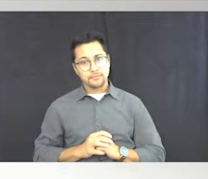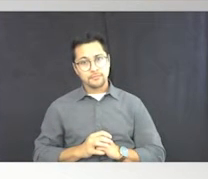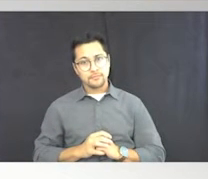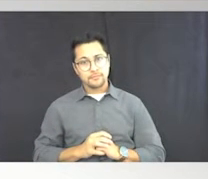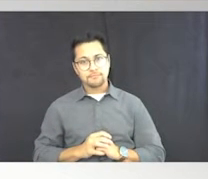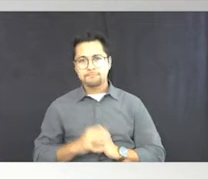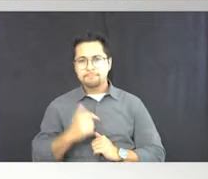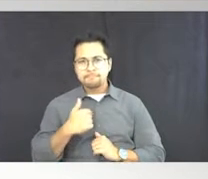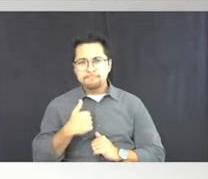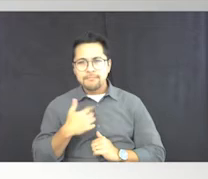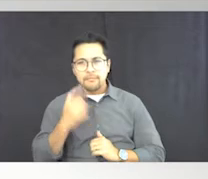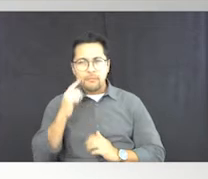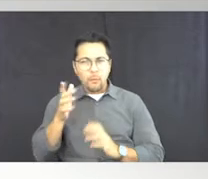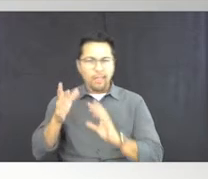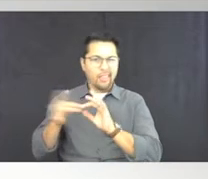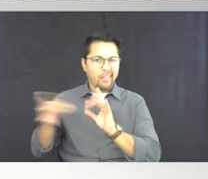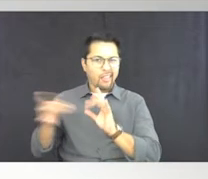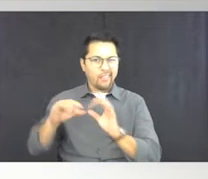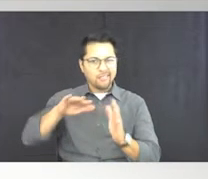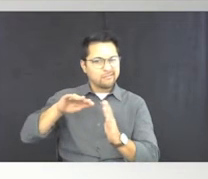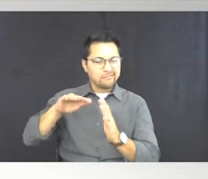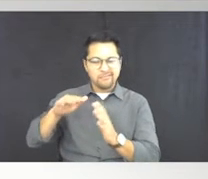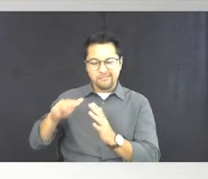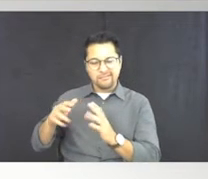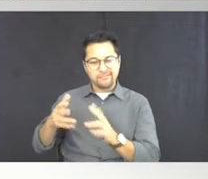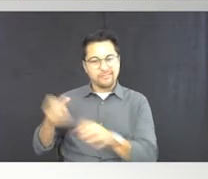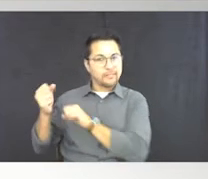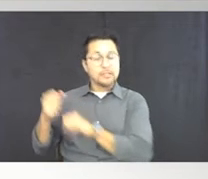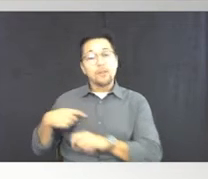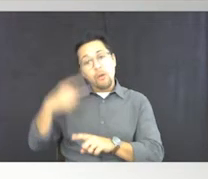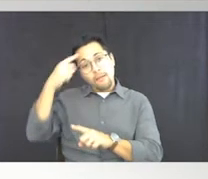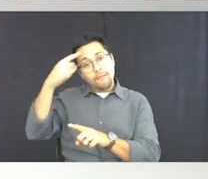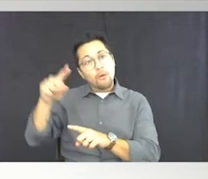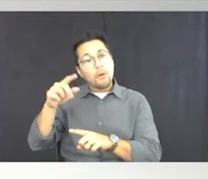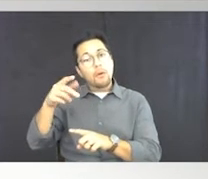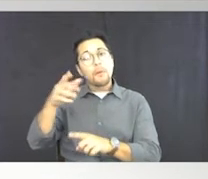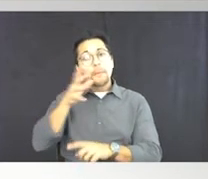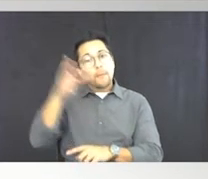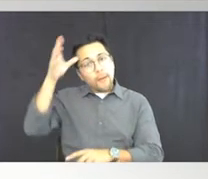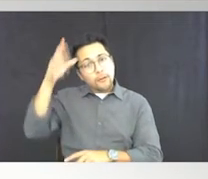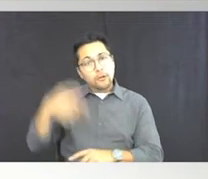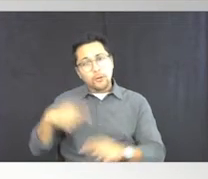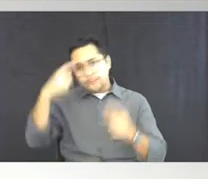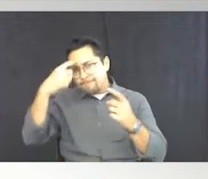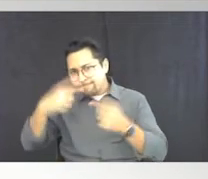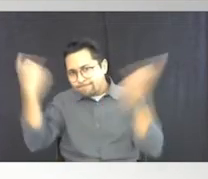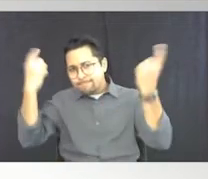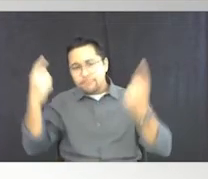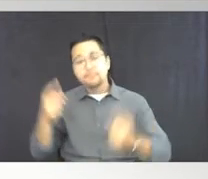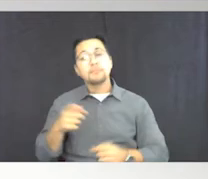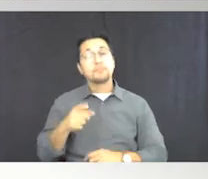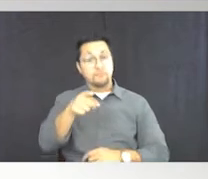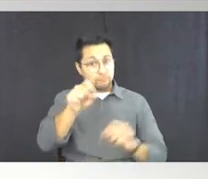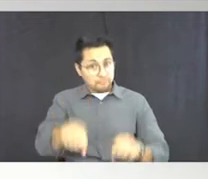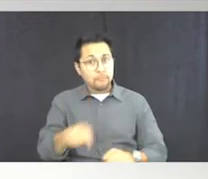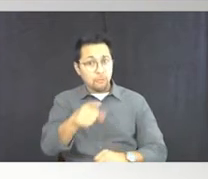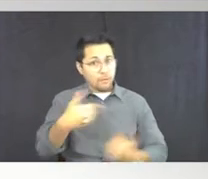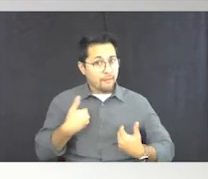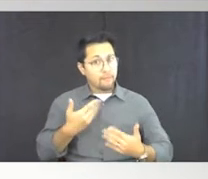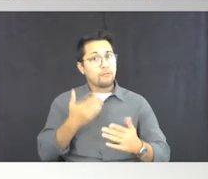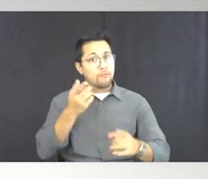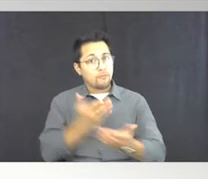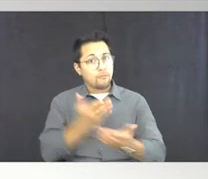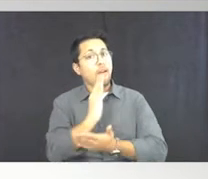I'm just going to get this out of the way. So for a parental dispute, you have the right to